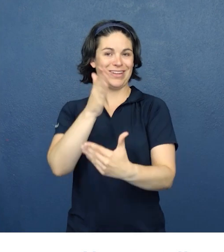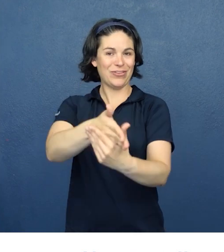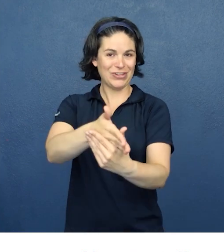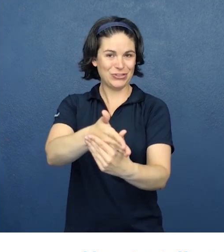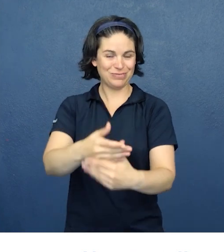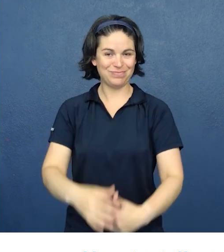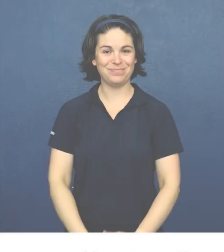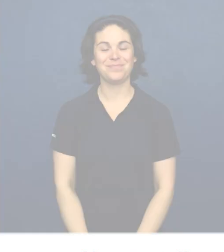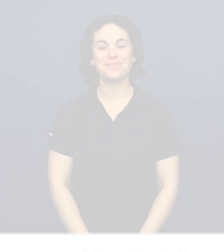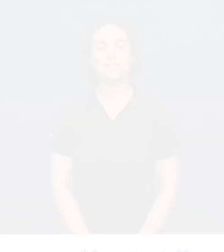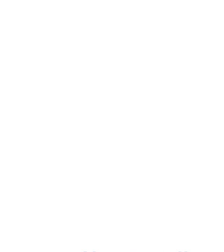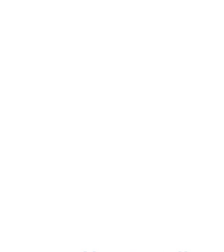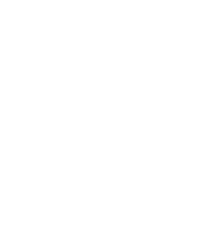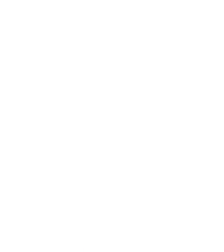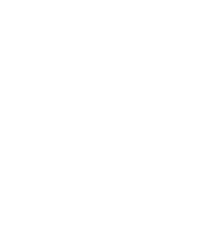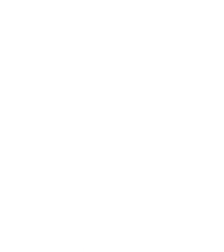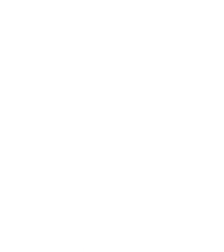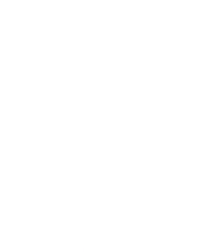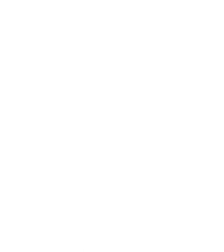Intervention.